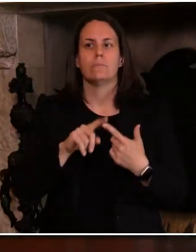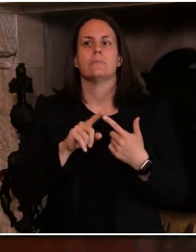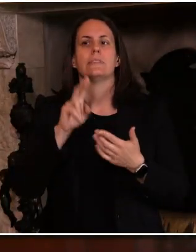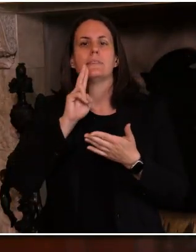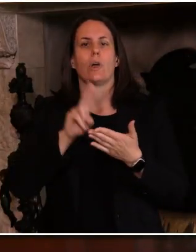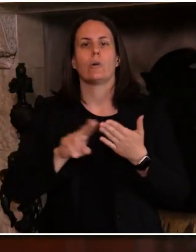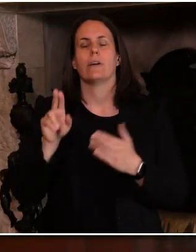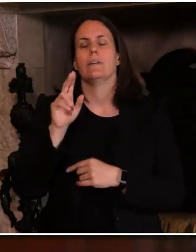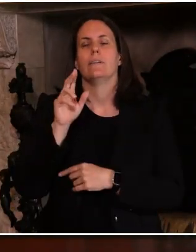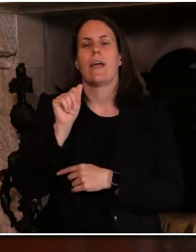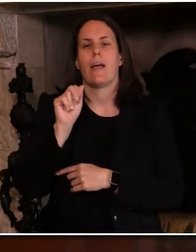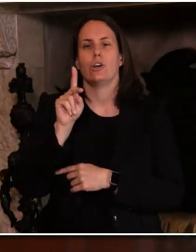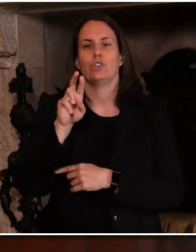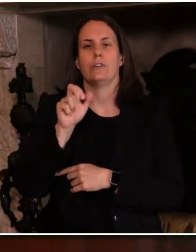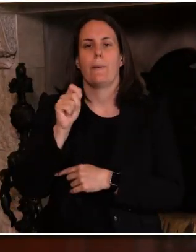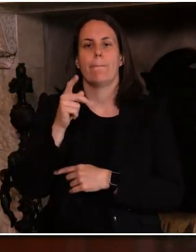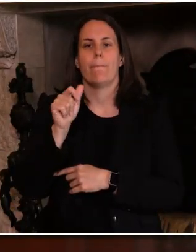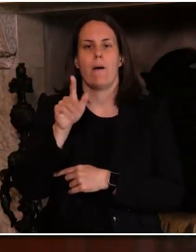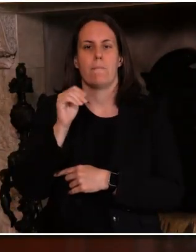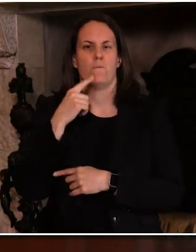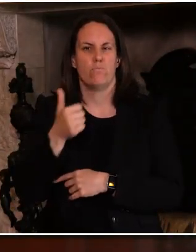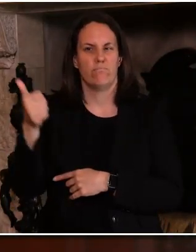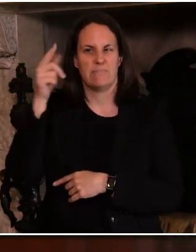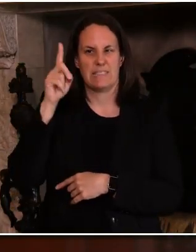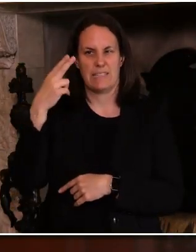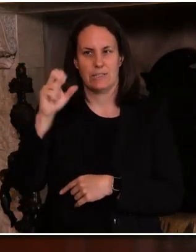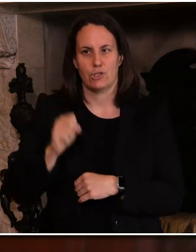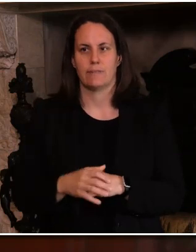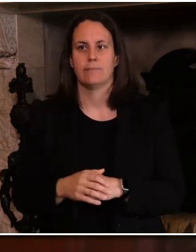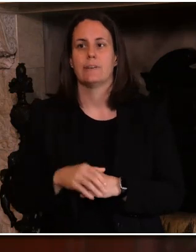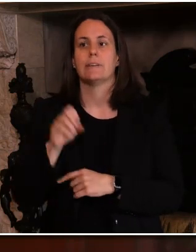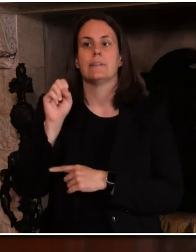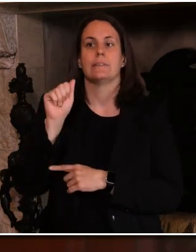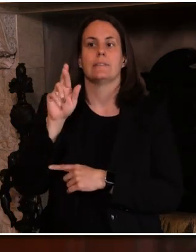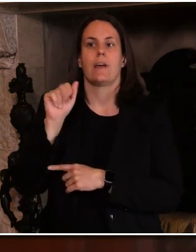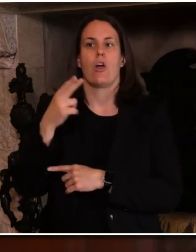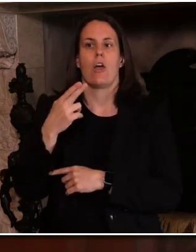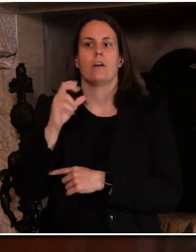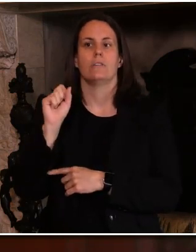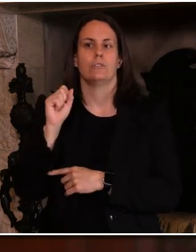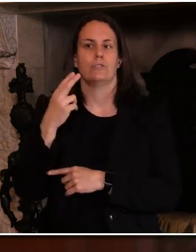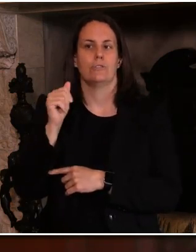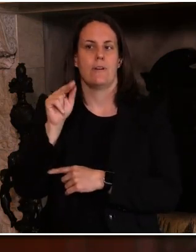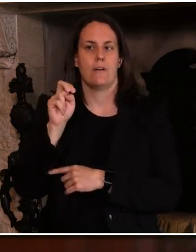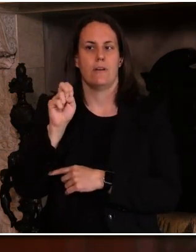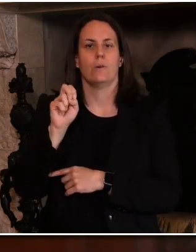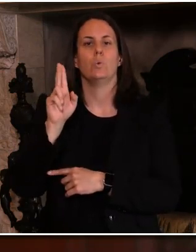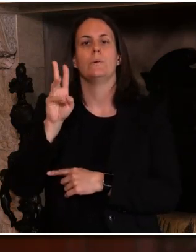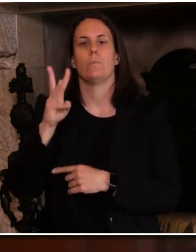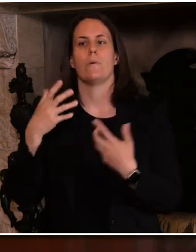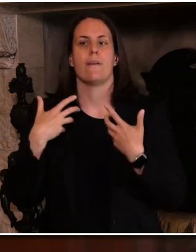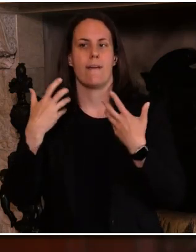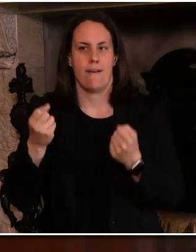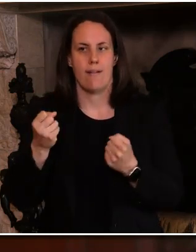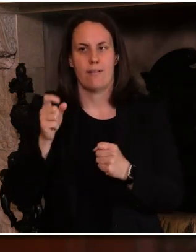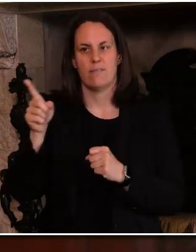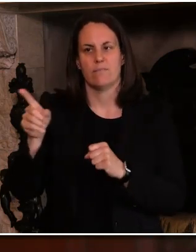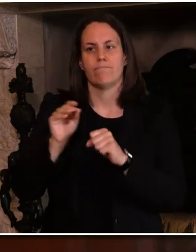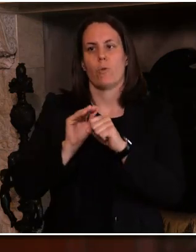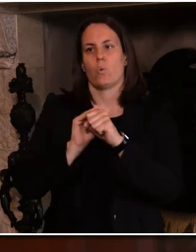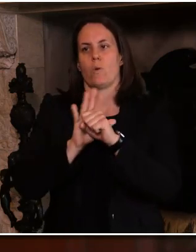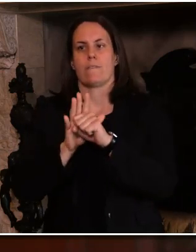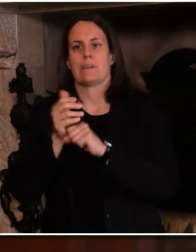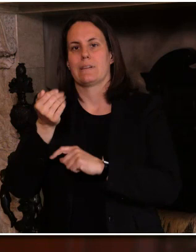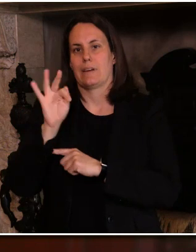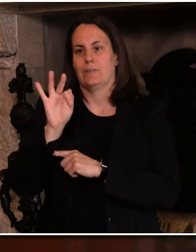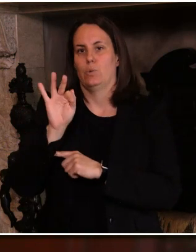Secretary-Designee Andrea Palm, and Sarah Shane, a nurse with the UW Health COVID-19 unit. Also available to answer questions, Dr.